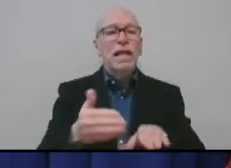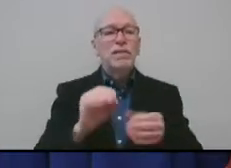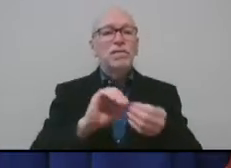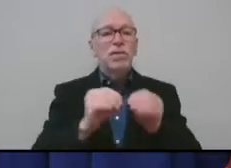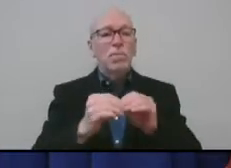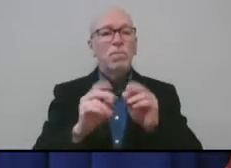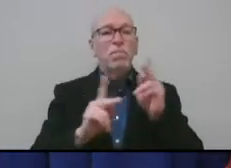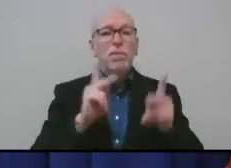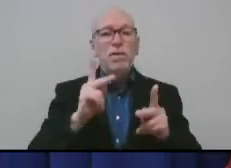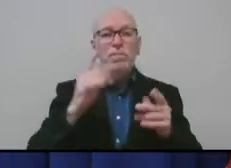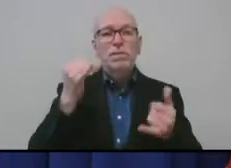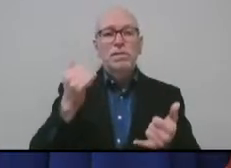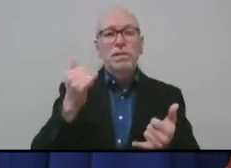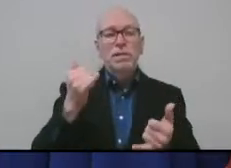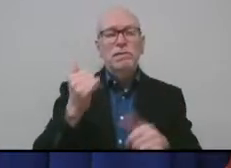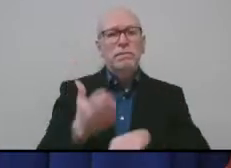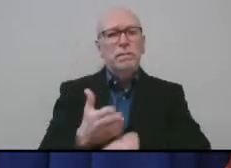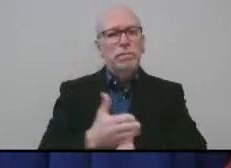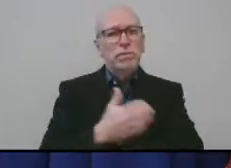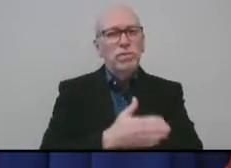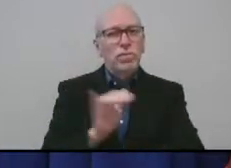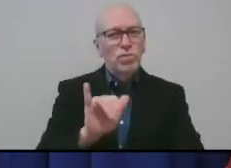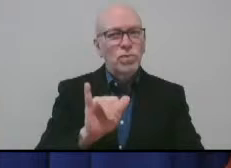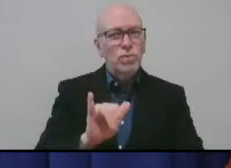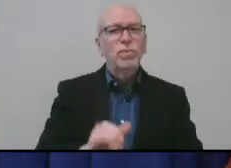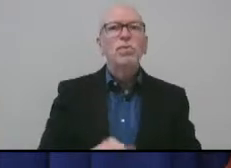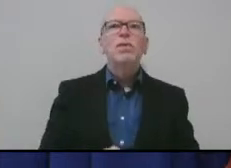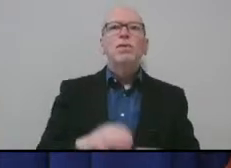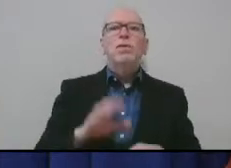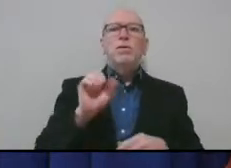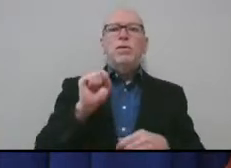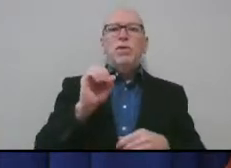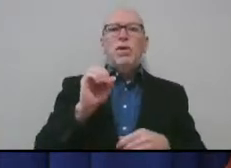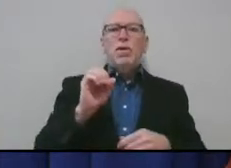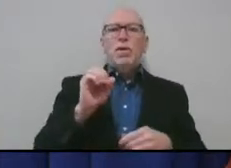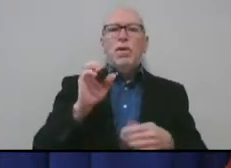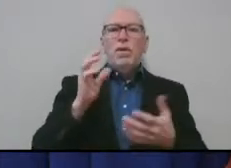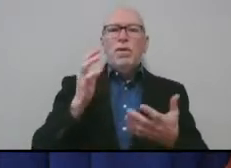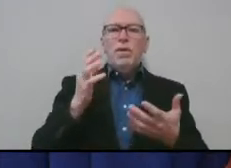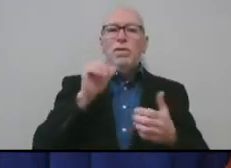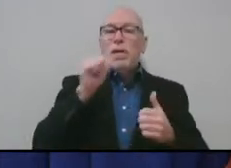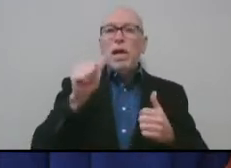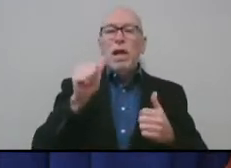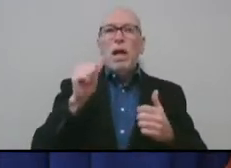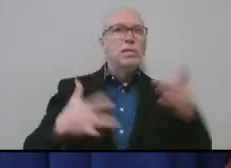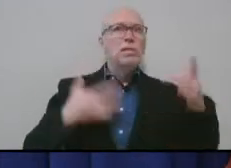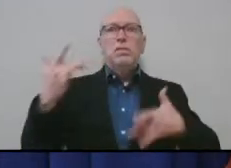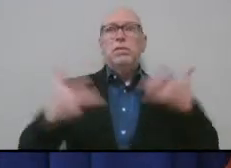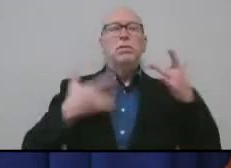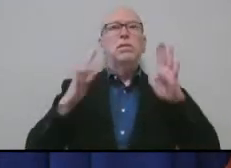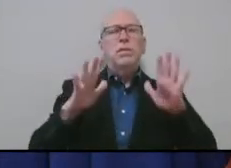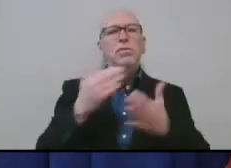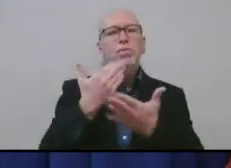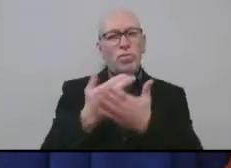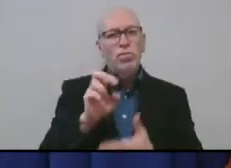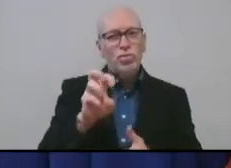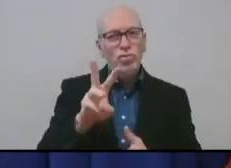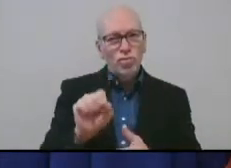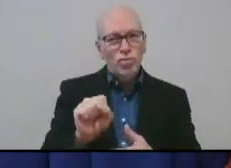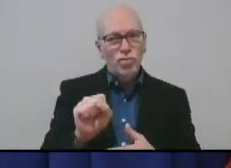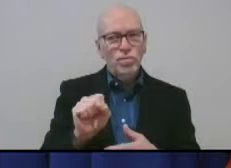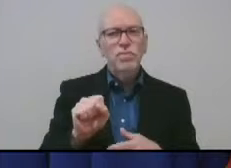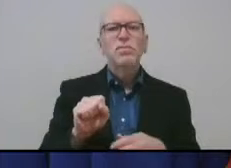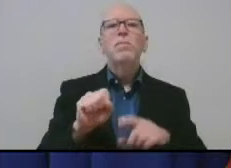are moving in the right direction. And we don't like to always say get giddy about this. It's good news. There's a lot